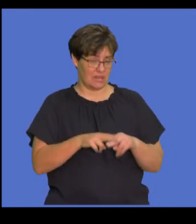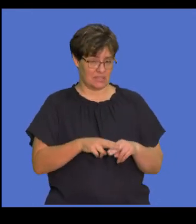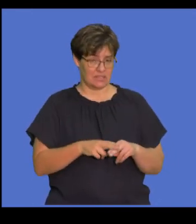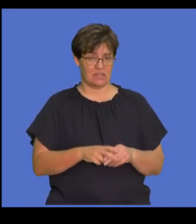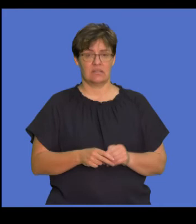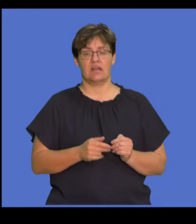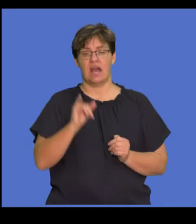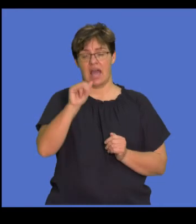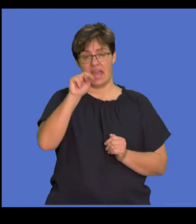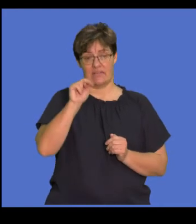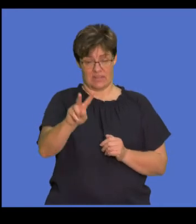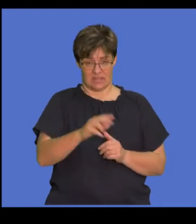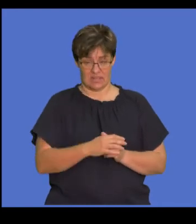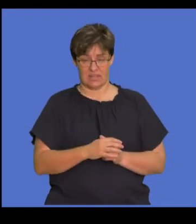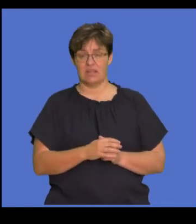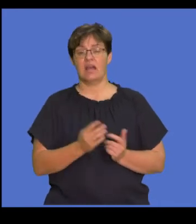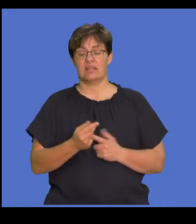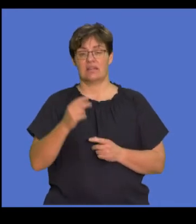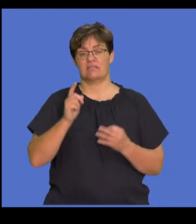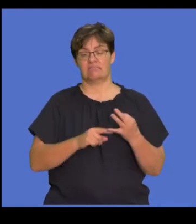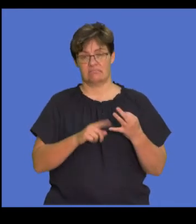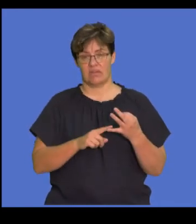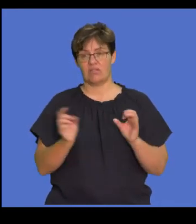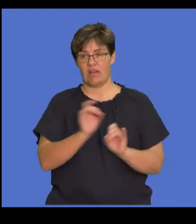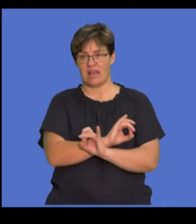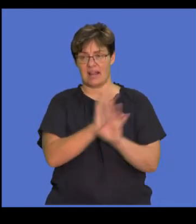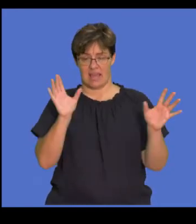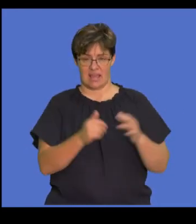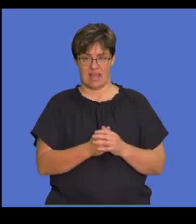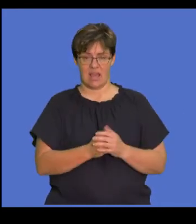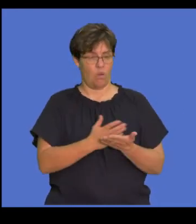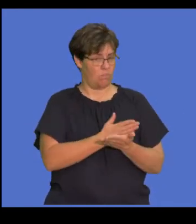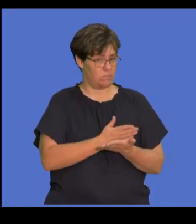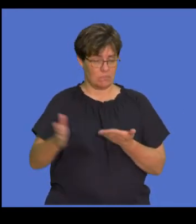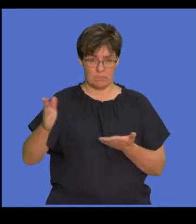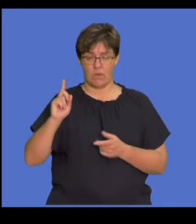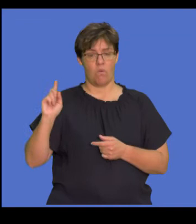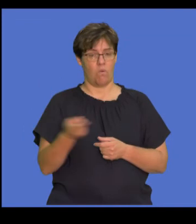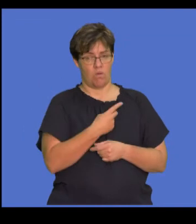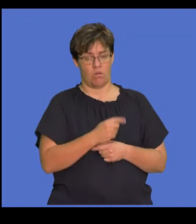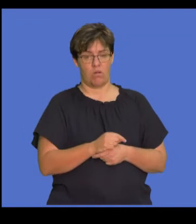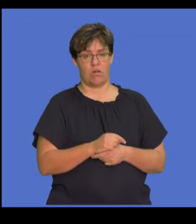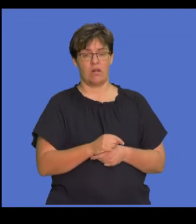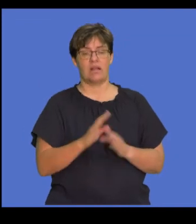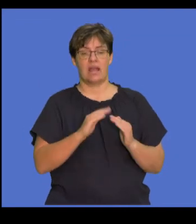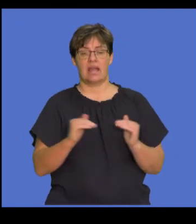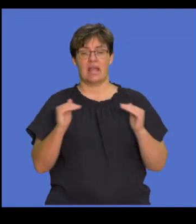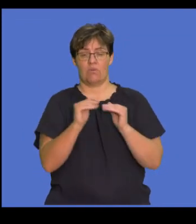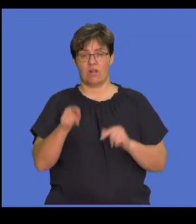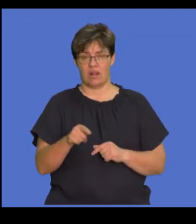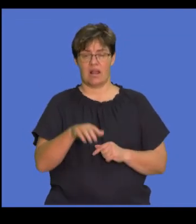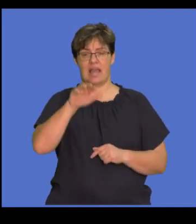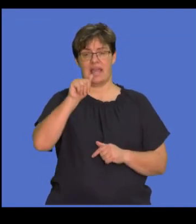calculator has, INV I mean, and then number 3, you see you clear everything, you press your